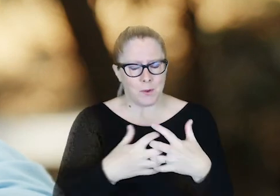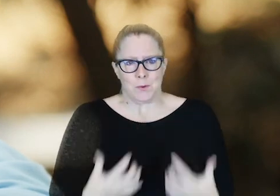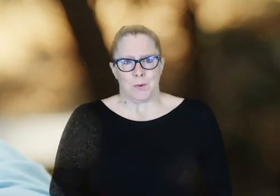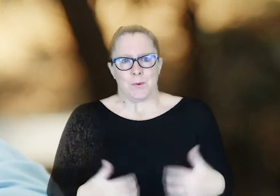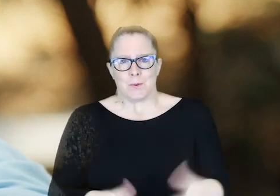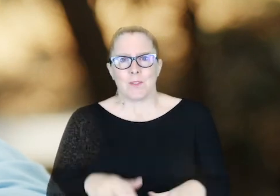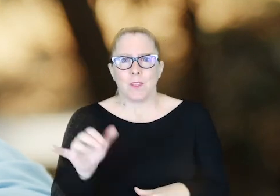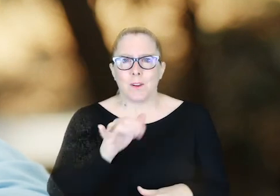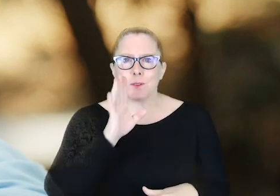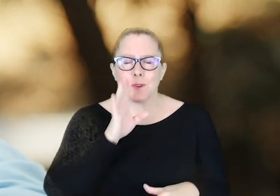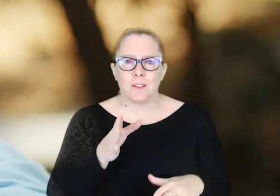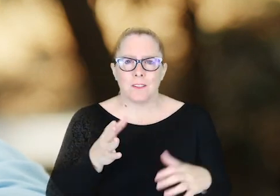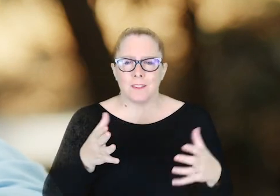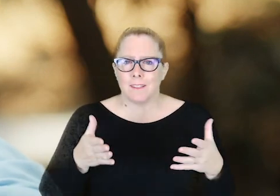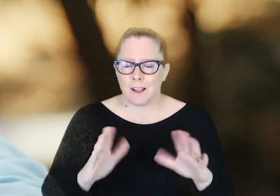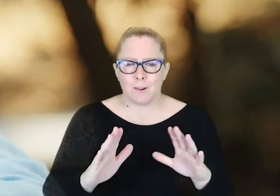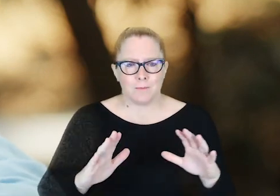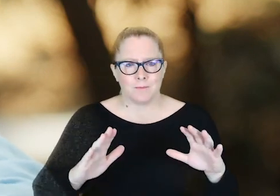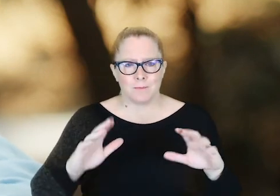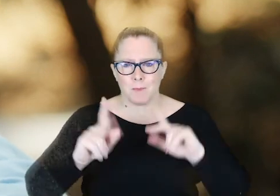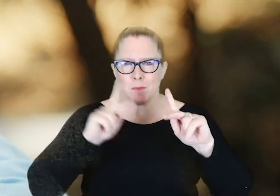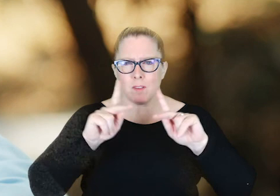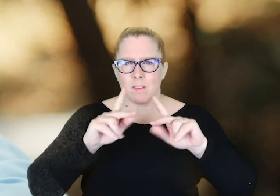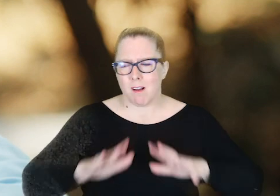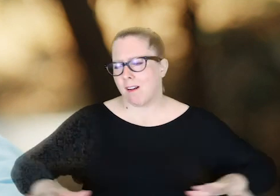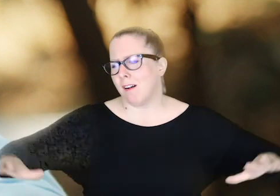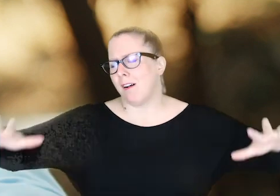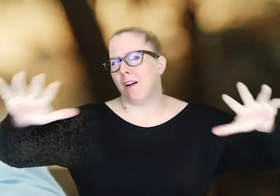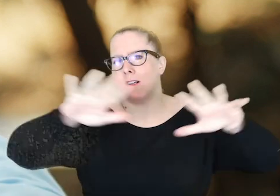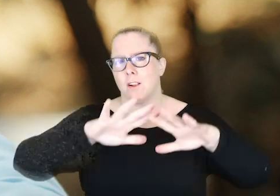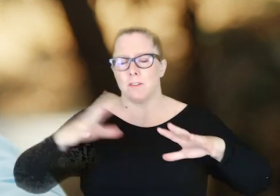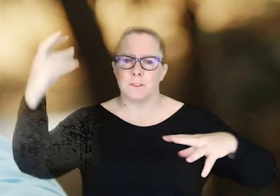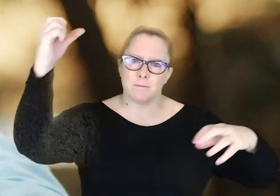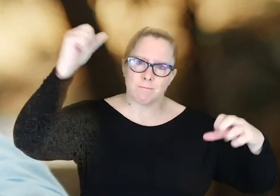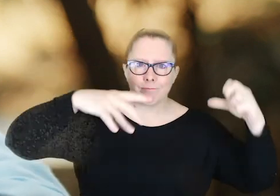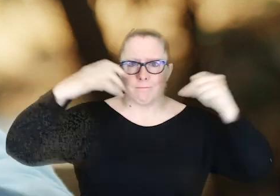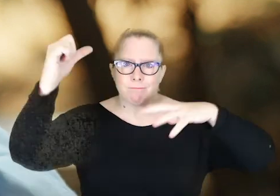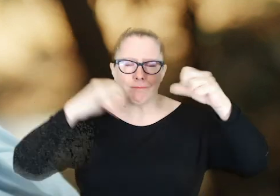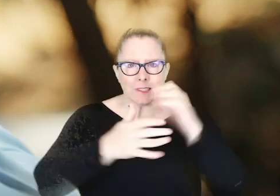needs, and that allow us all to contribute